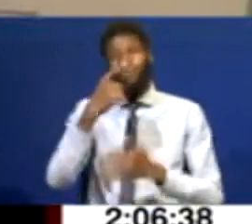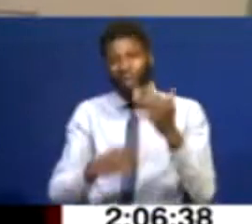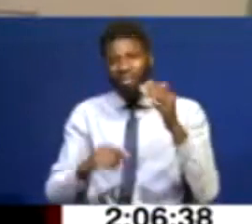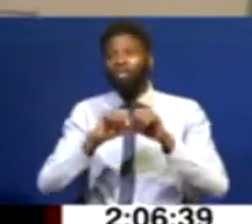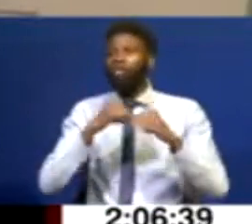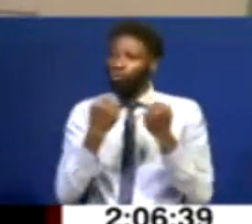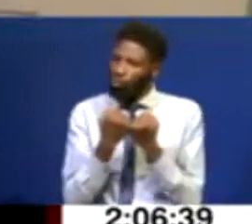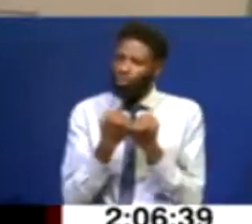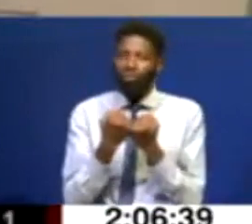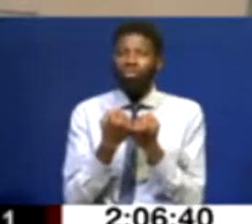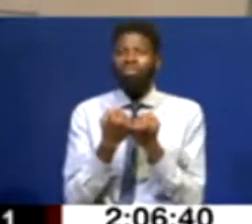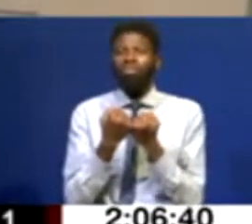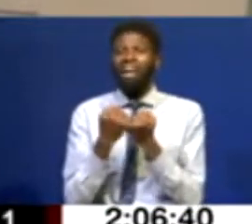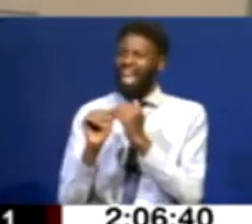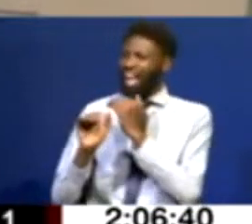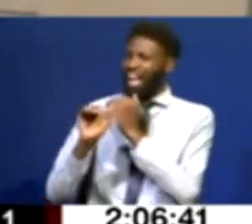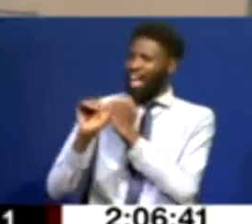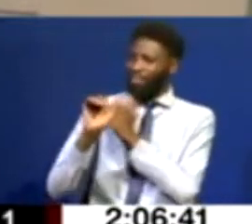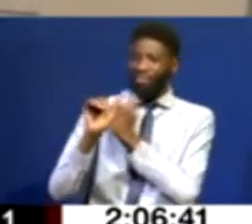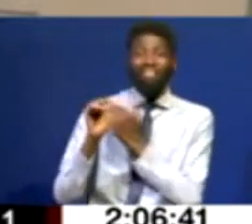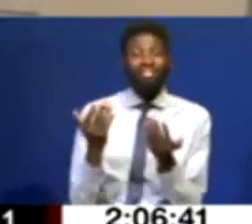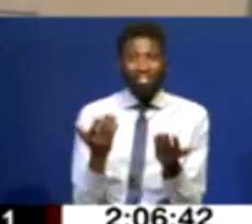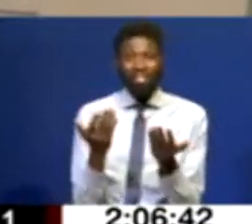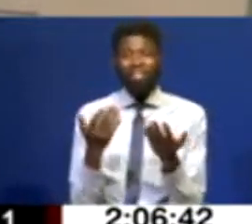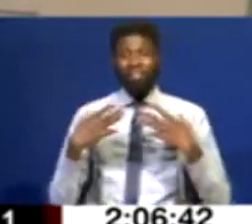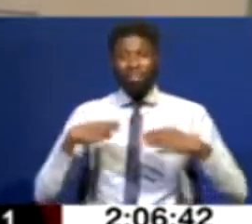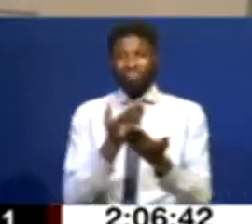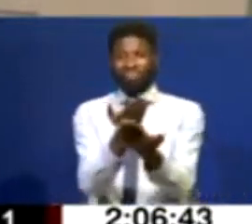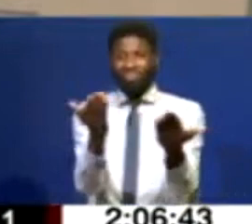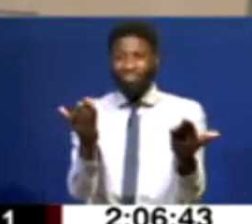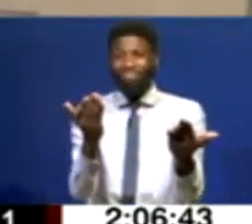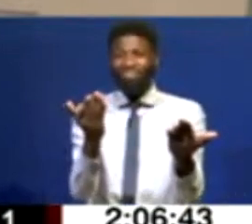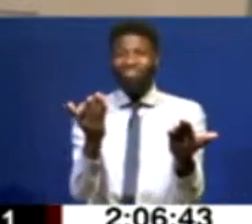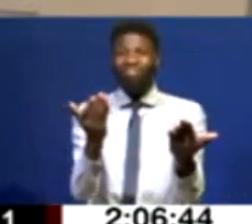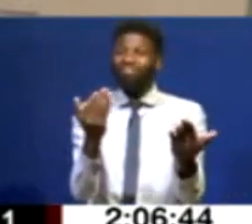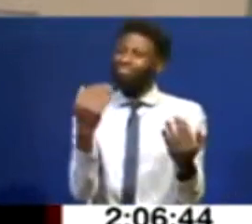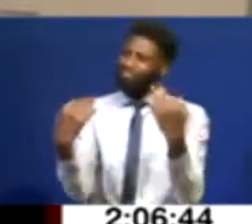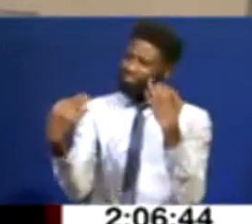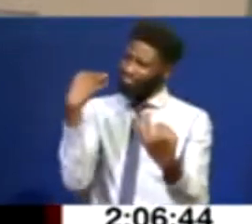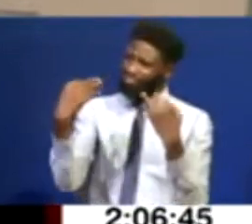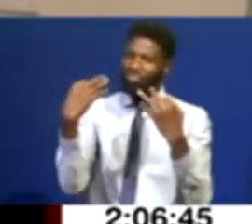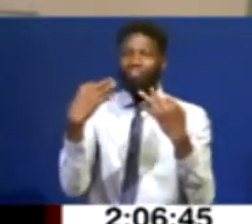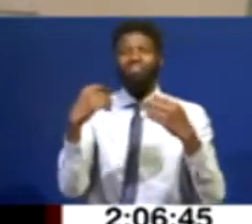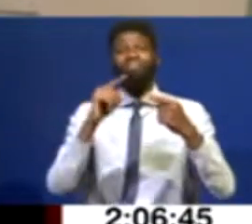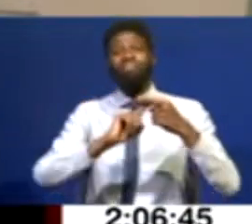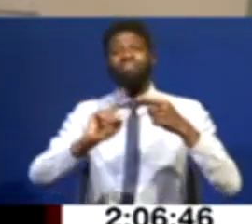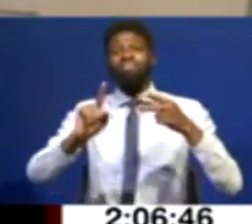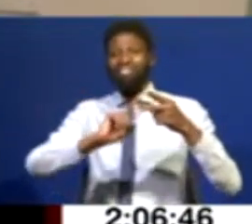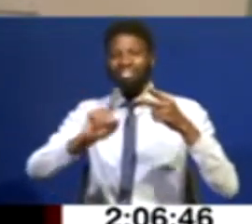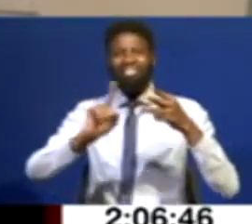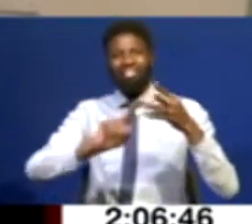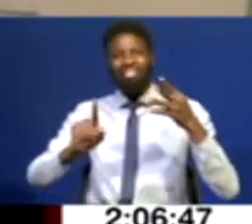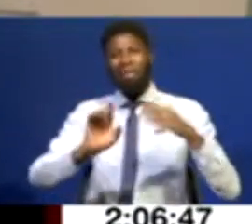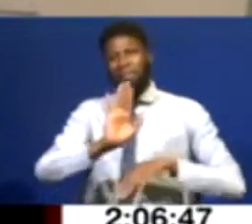where we hear from the mwananchi. They tell us what are those things they think are wasteful within their areas of